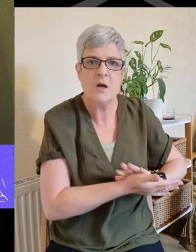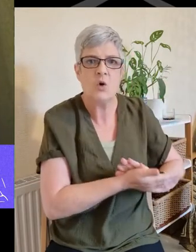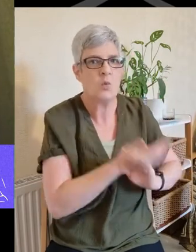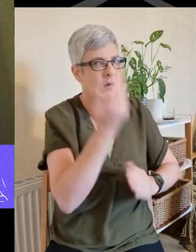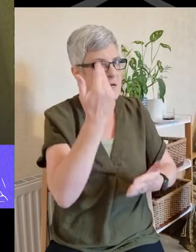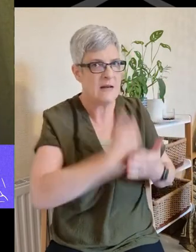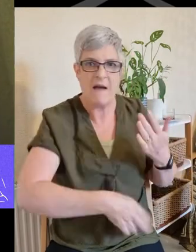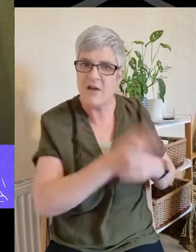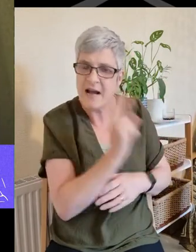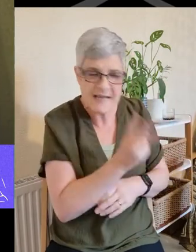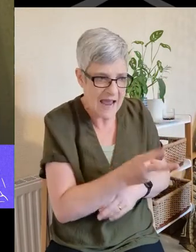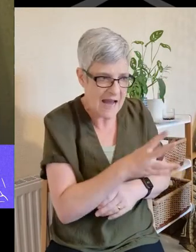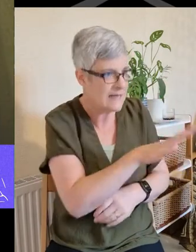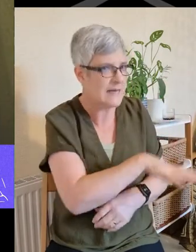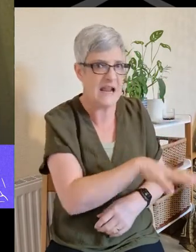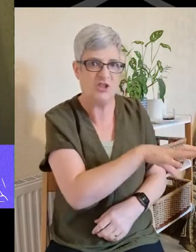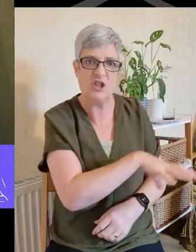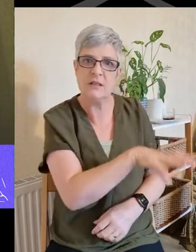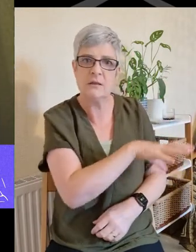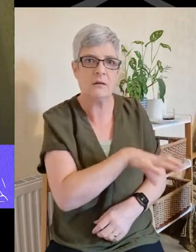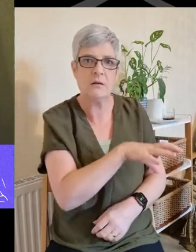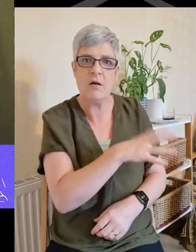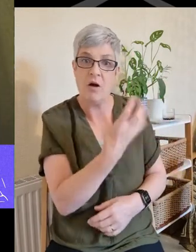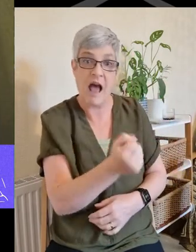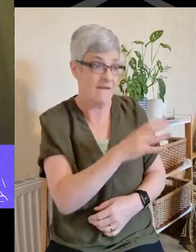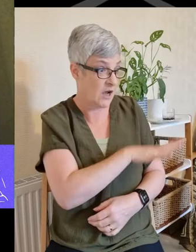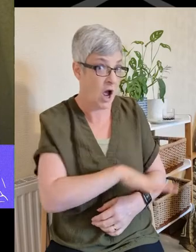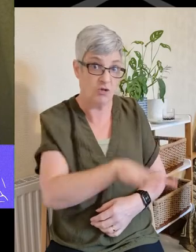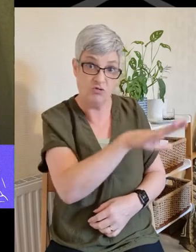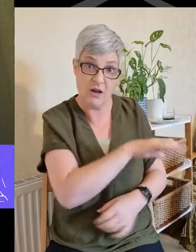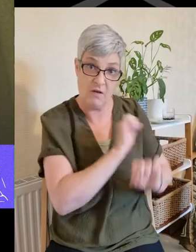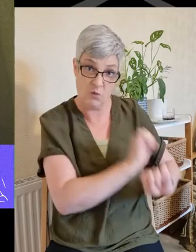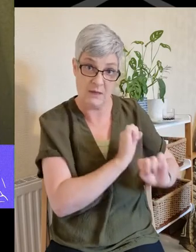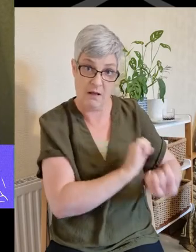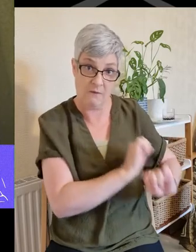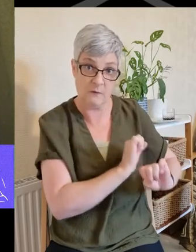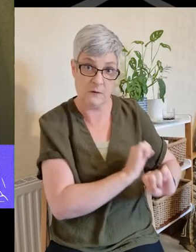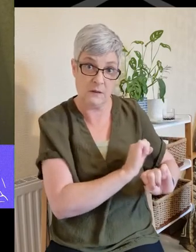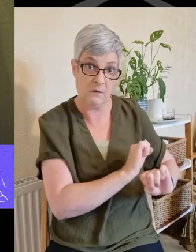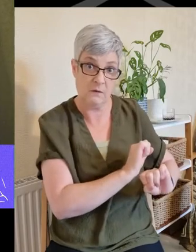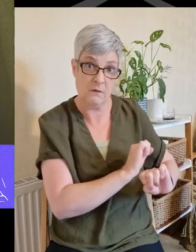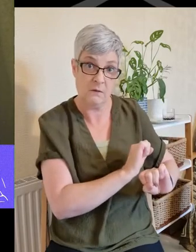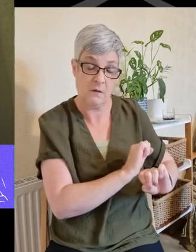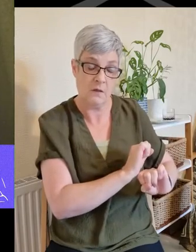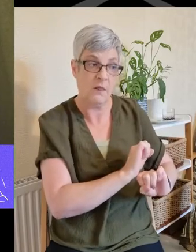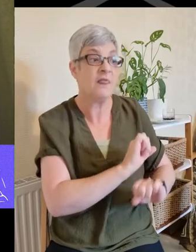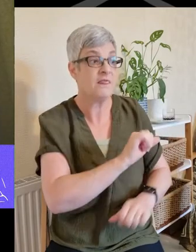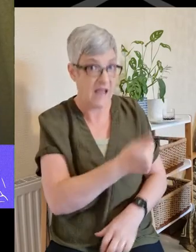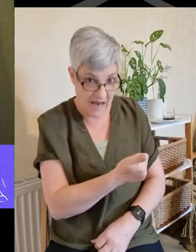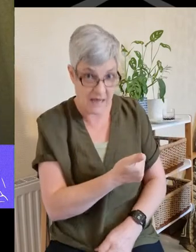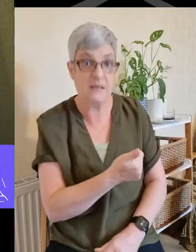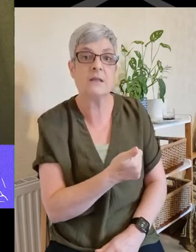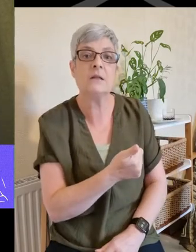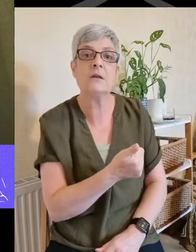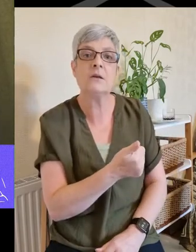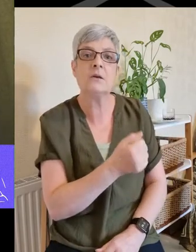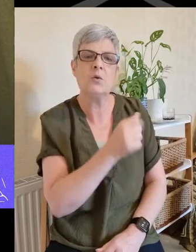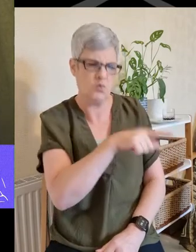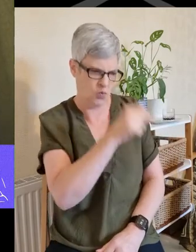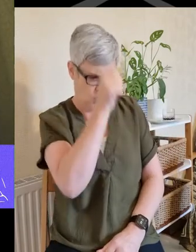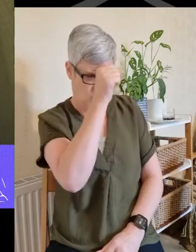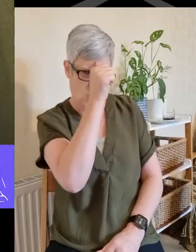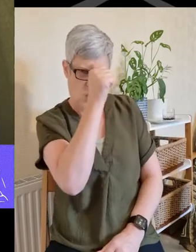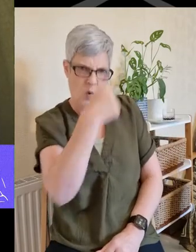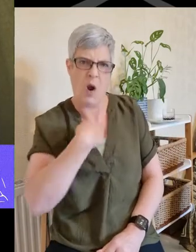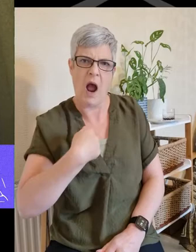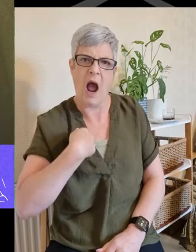a nation anymore or have a country of your own. Then you will know